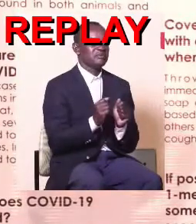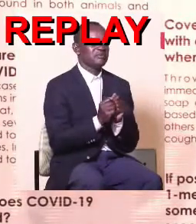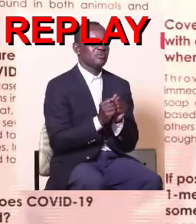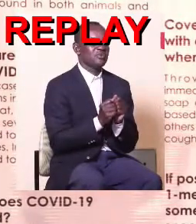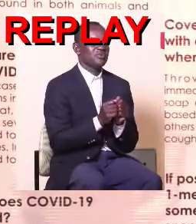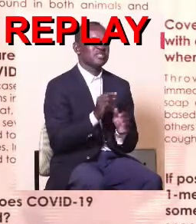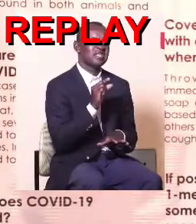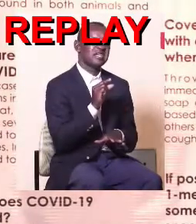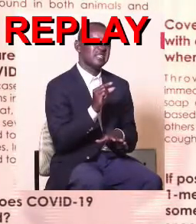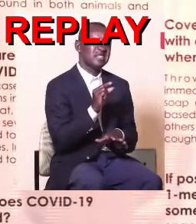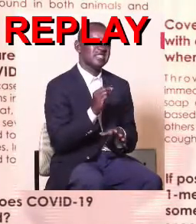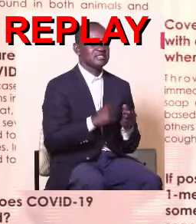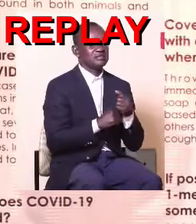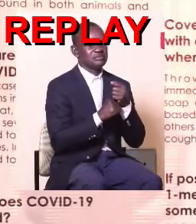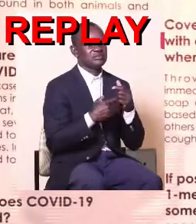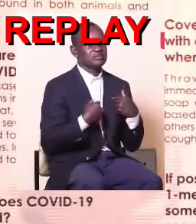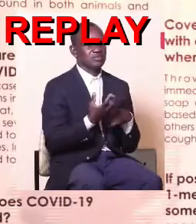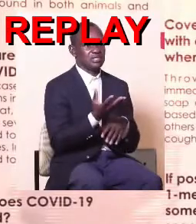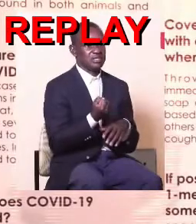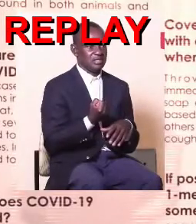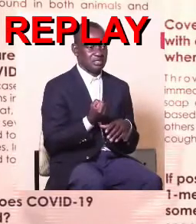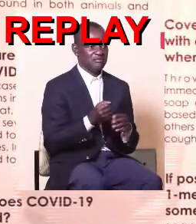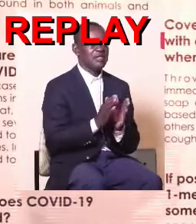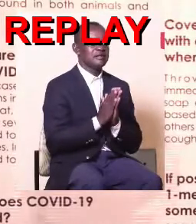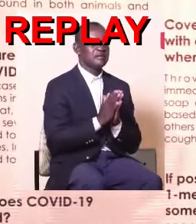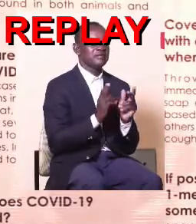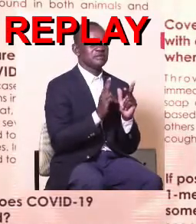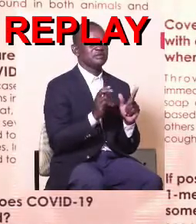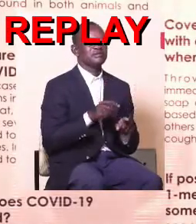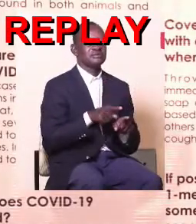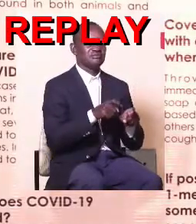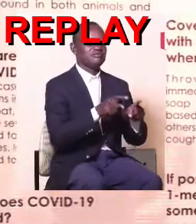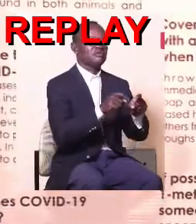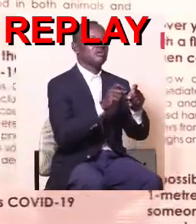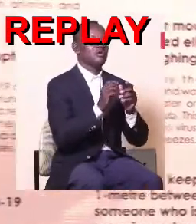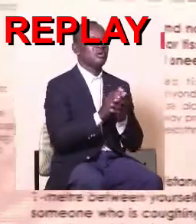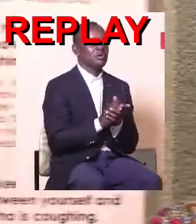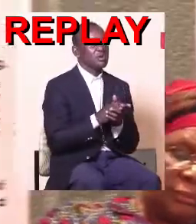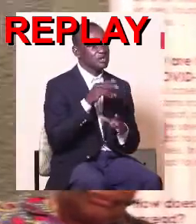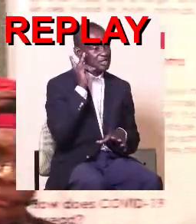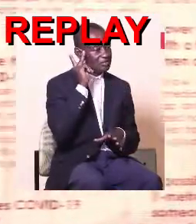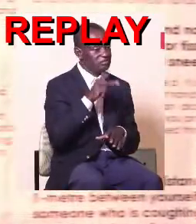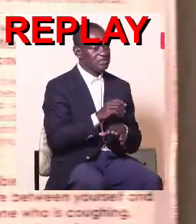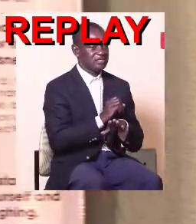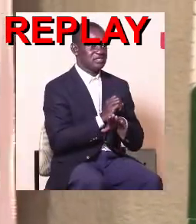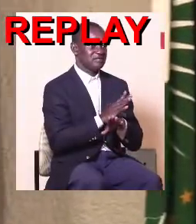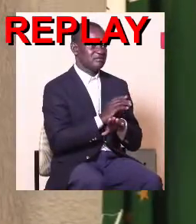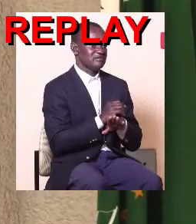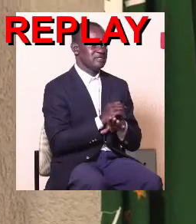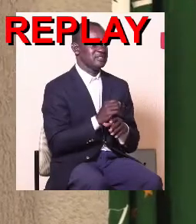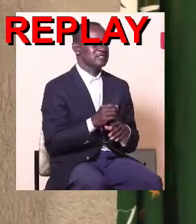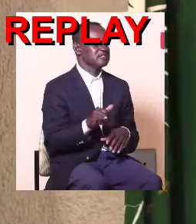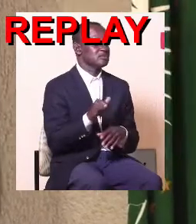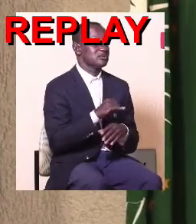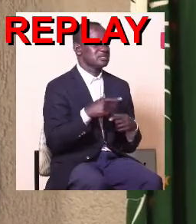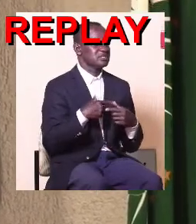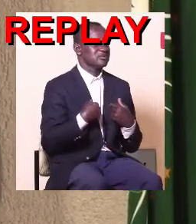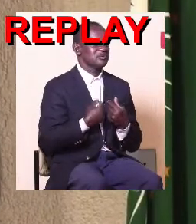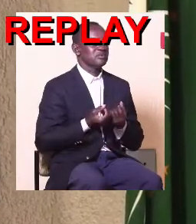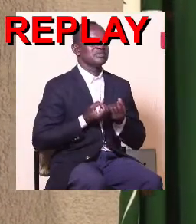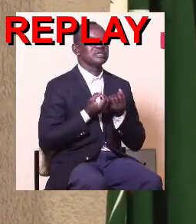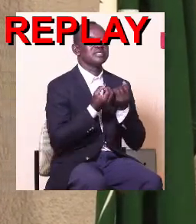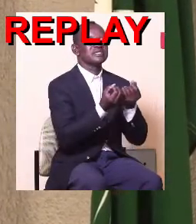all the protocols that are put down. Thank you very much. Thank you very much, DPM and Minister of Mirko. That is all the